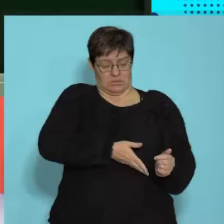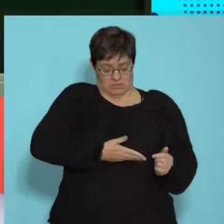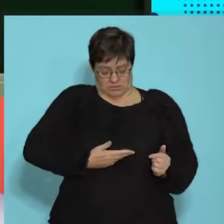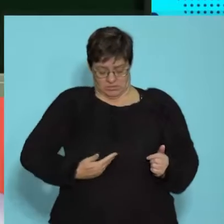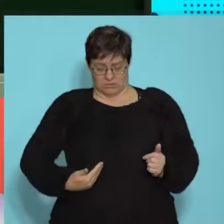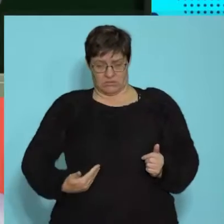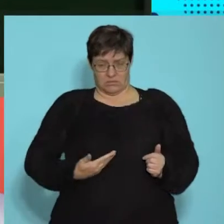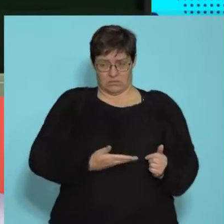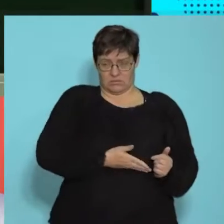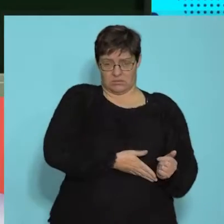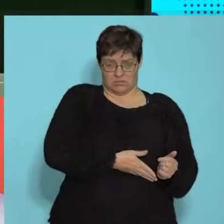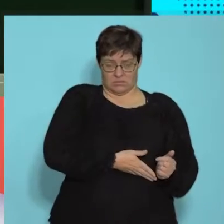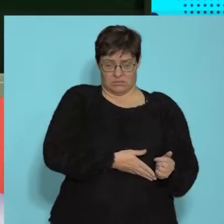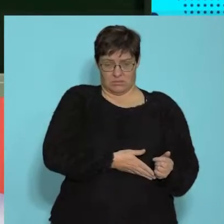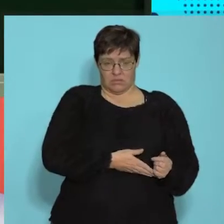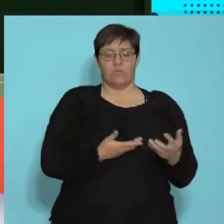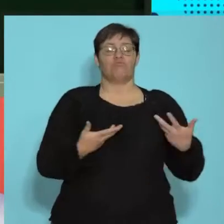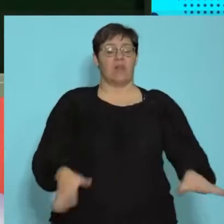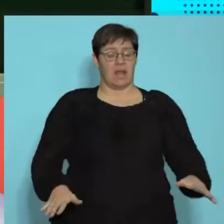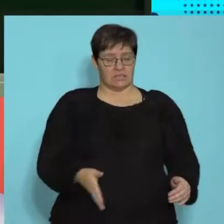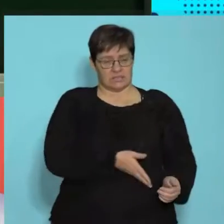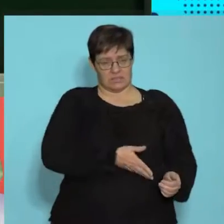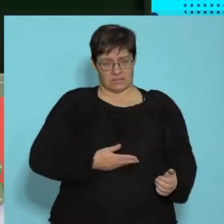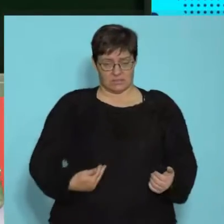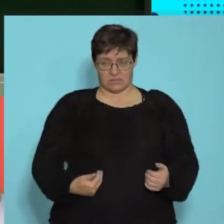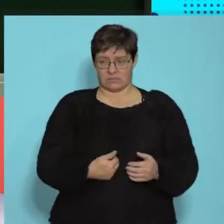diaphragm is dome-shaped. When I'm relaxed.